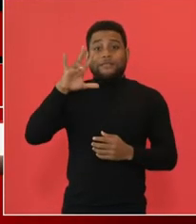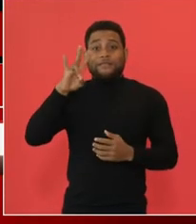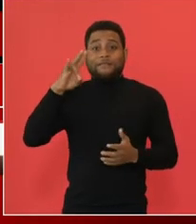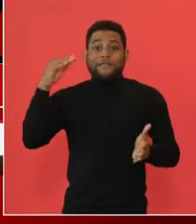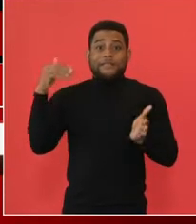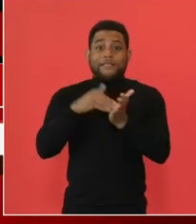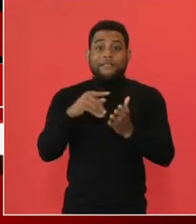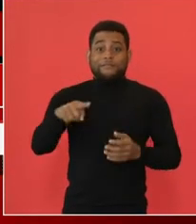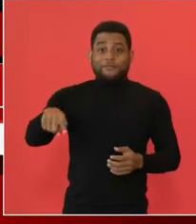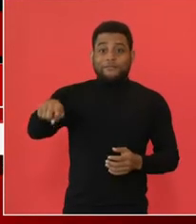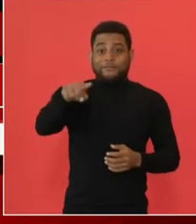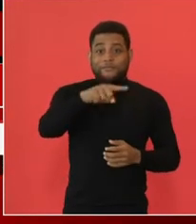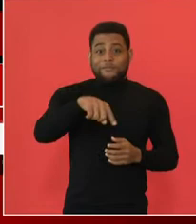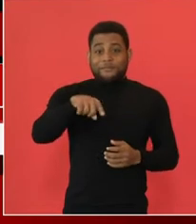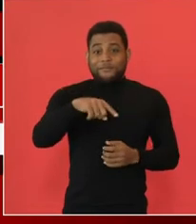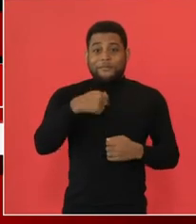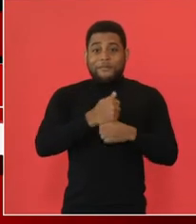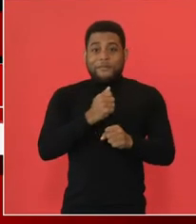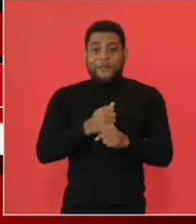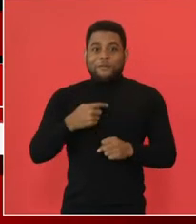DC government. You made us look good.